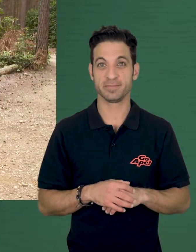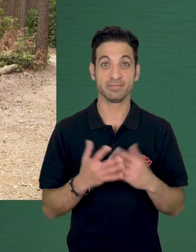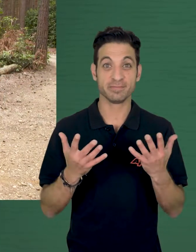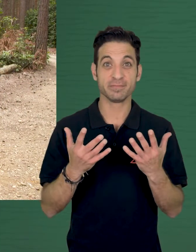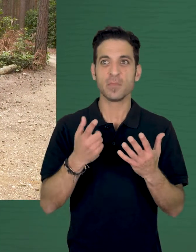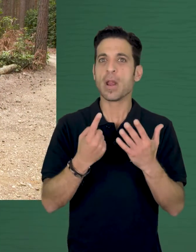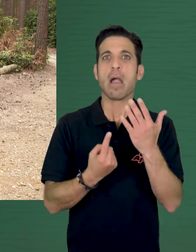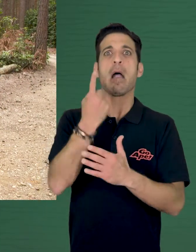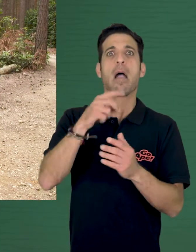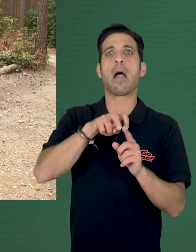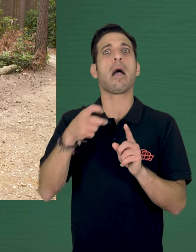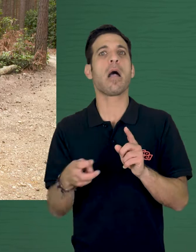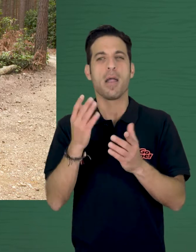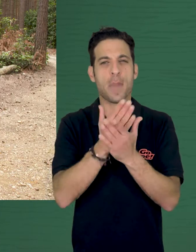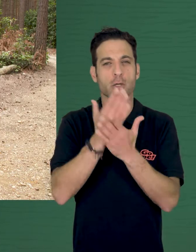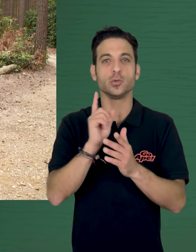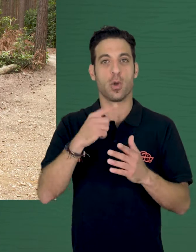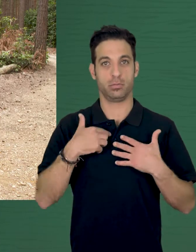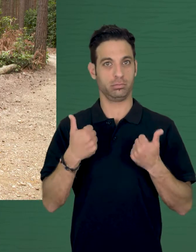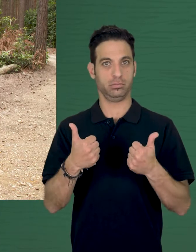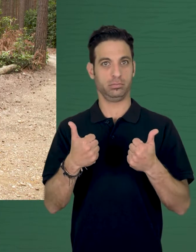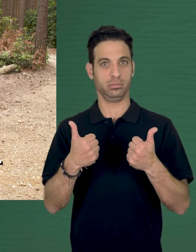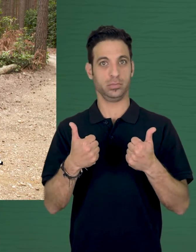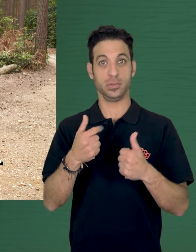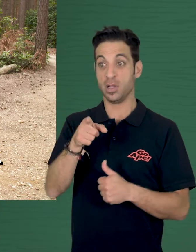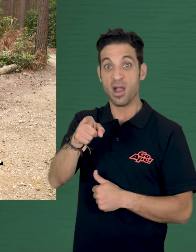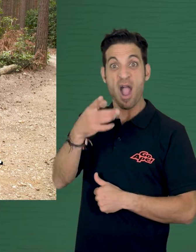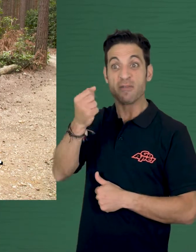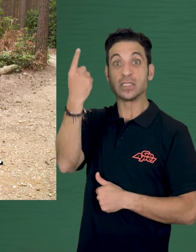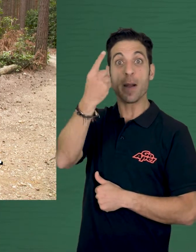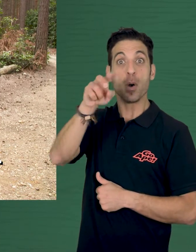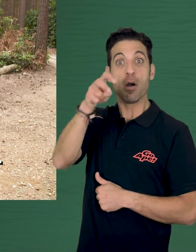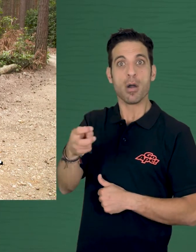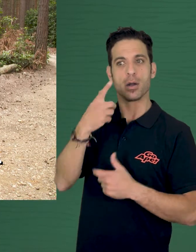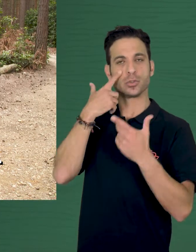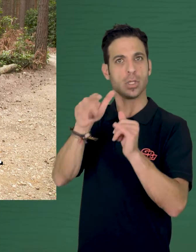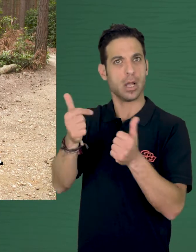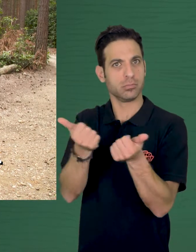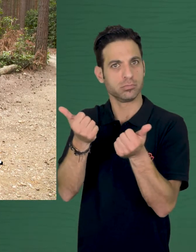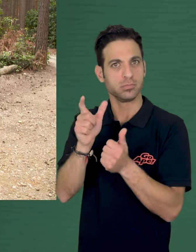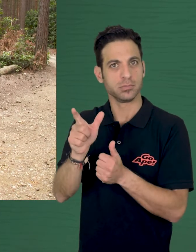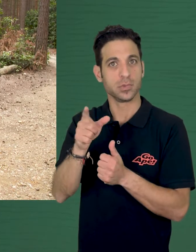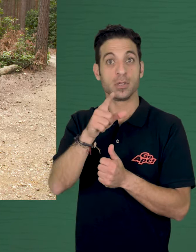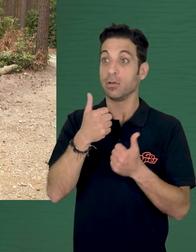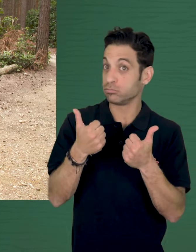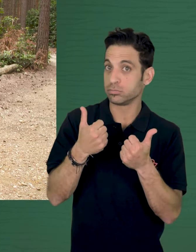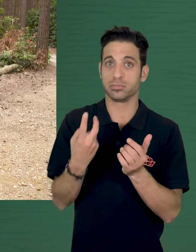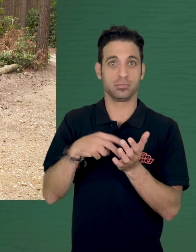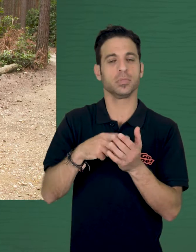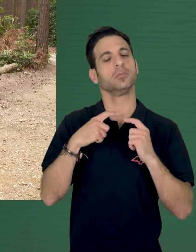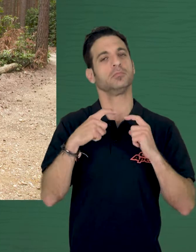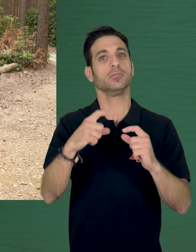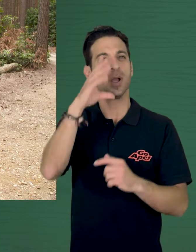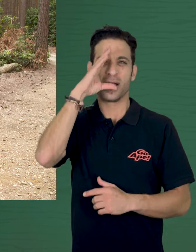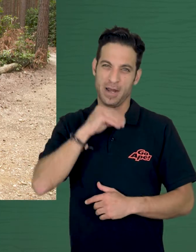If you do happen to fall off today, just check you're all right first of all. If you see someone else fall off, check they're okay. If you're all right, hop back